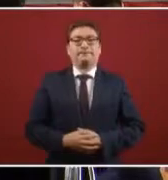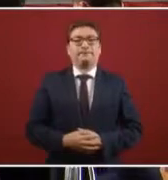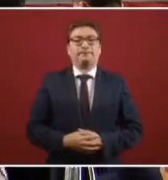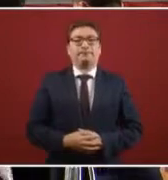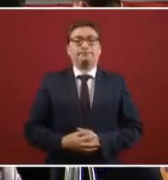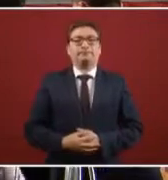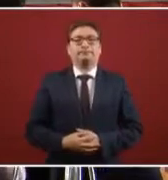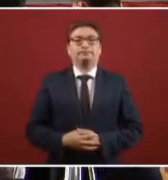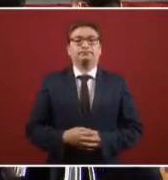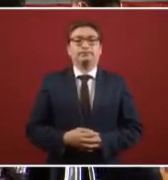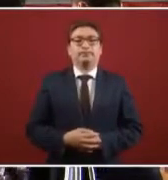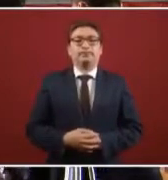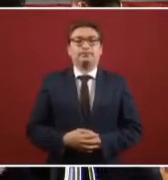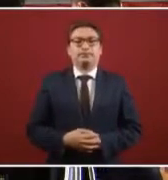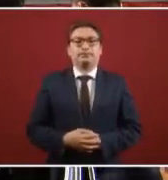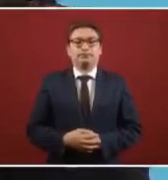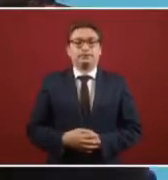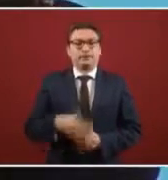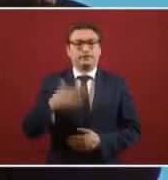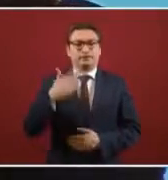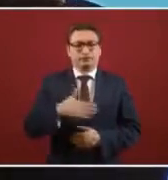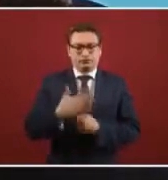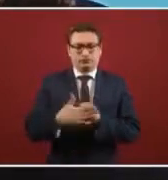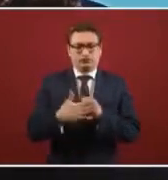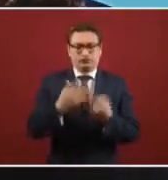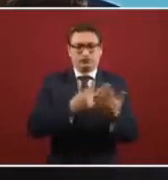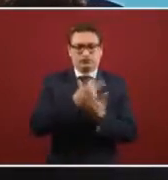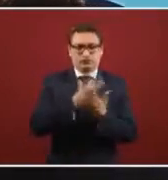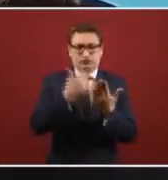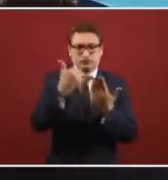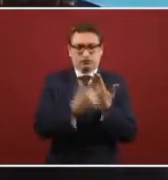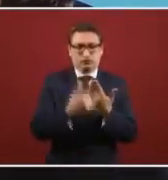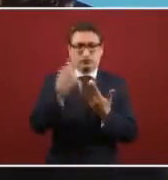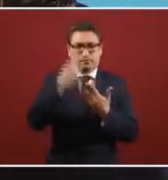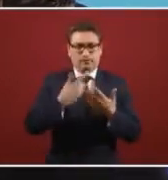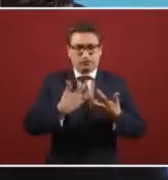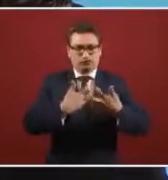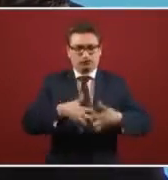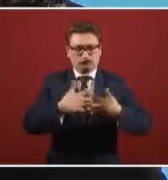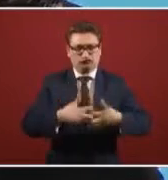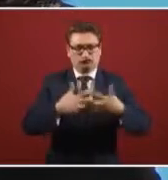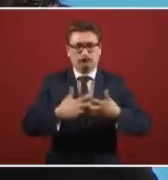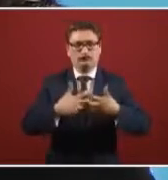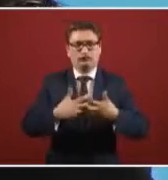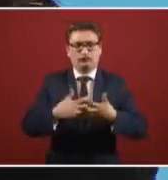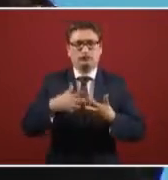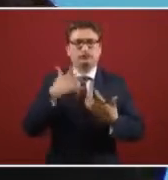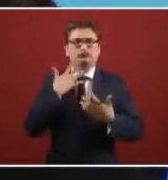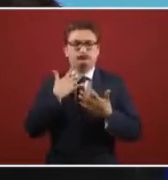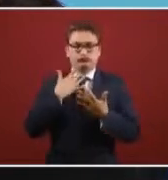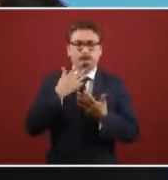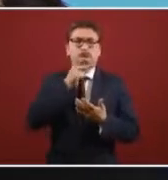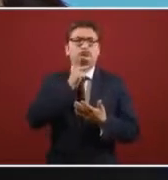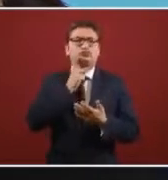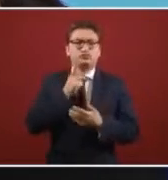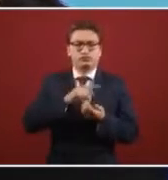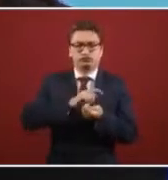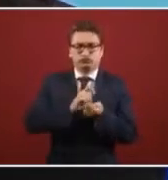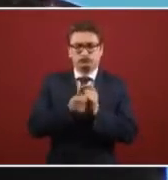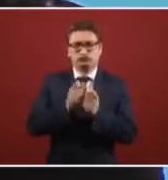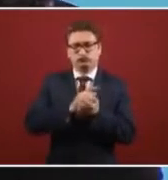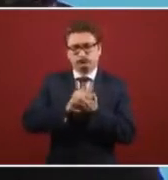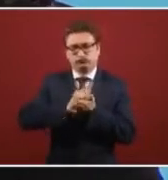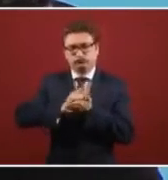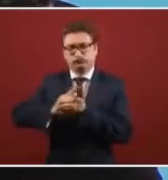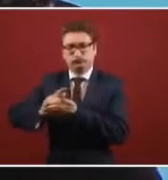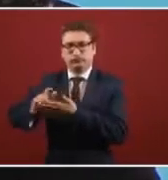citizens, regarding this important project of the new refinery that we're going to be putting in